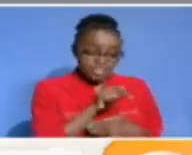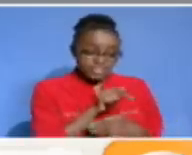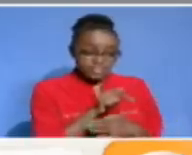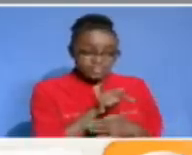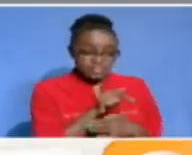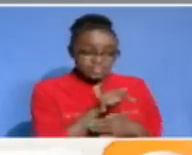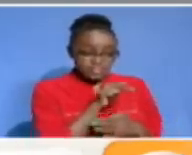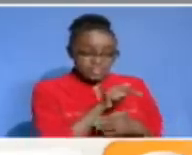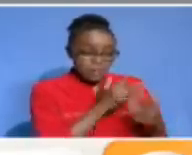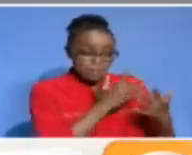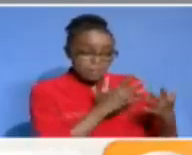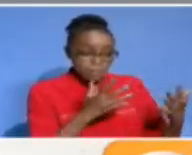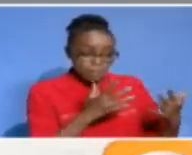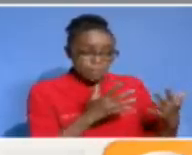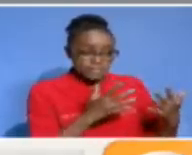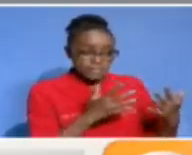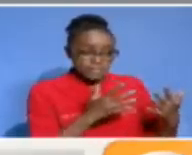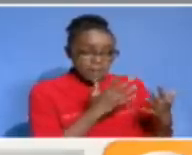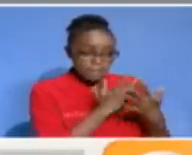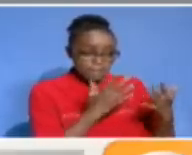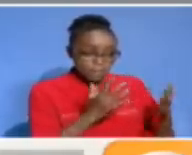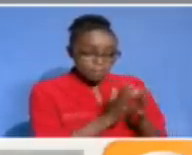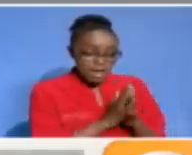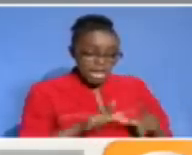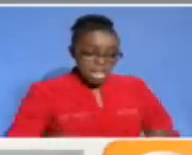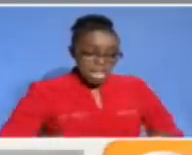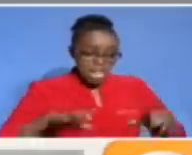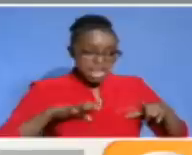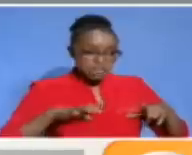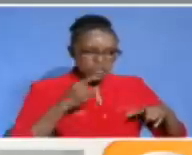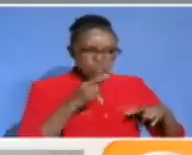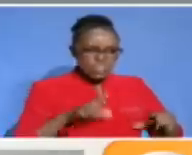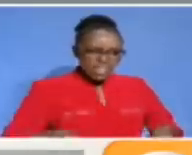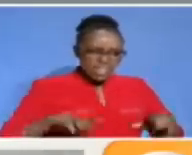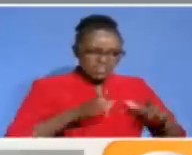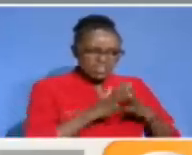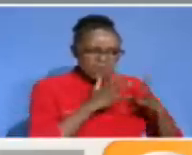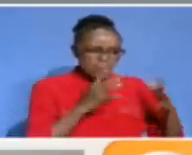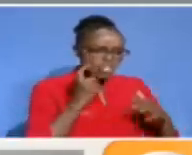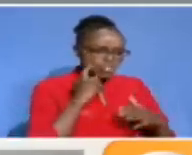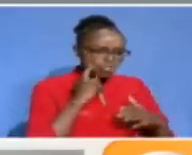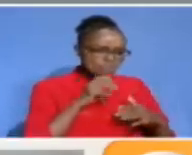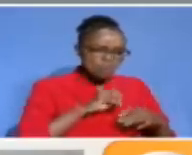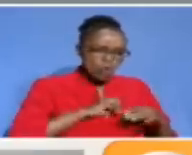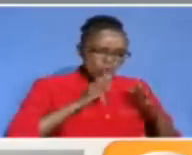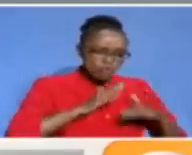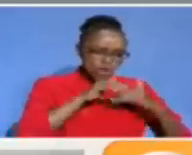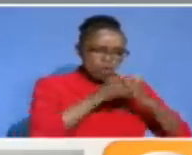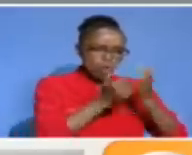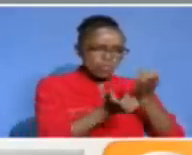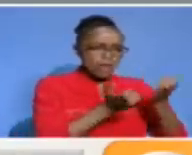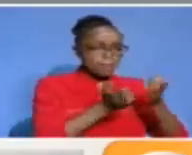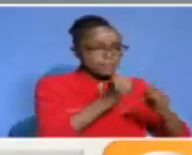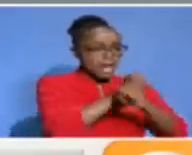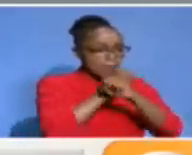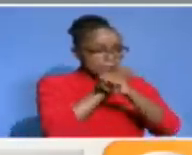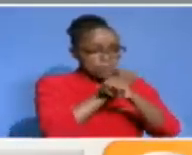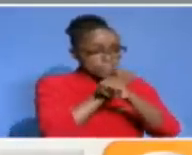the property, and lives, not only lives, but the property, the shop owners, and all these businesses are being